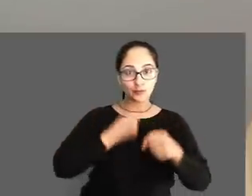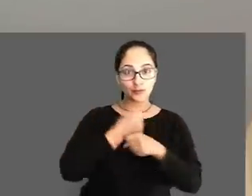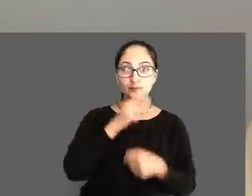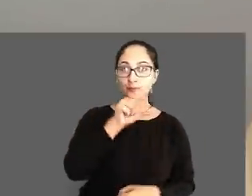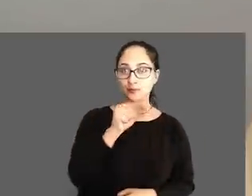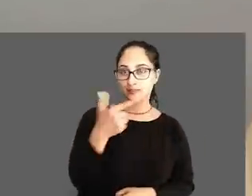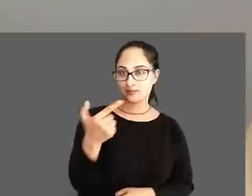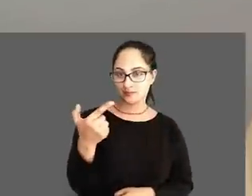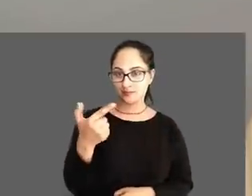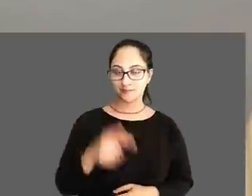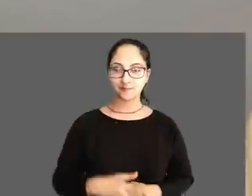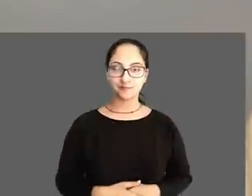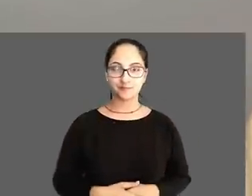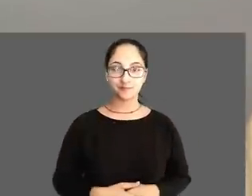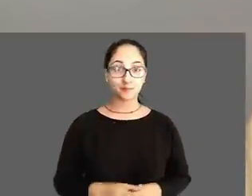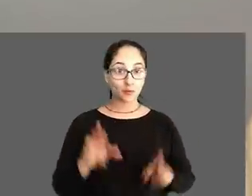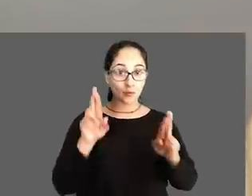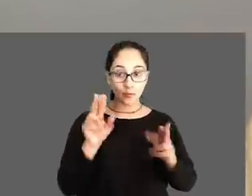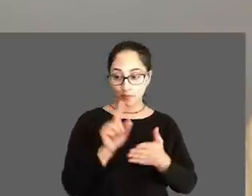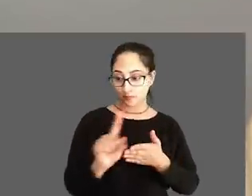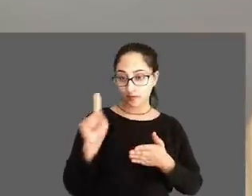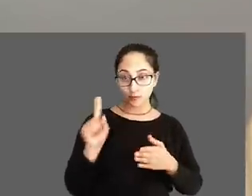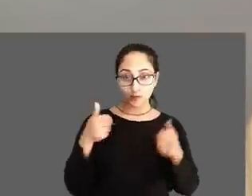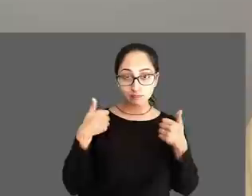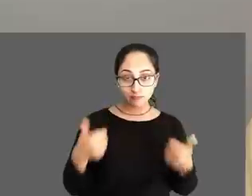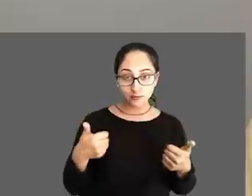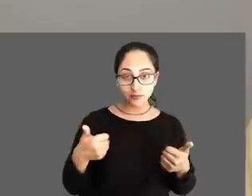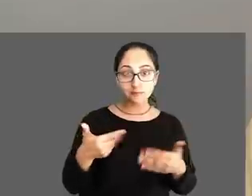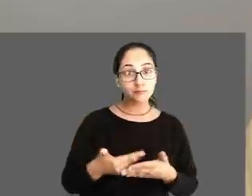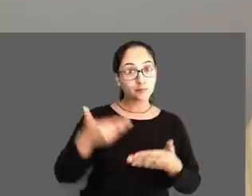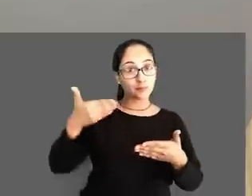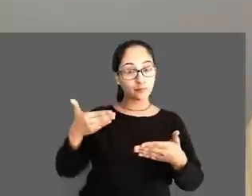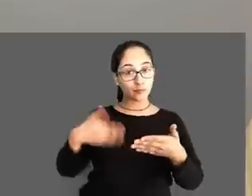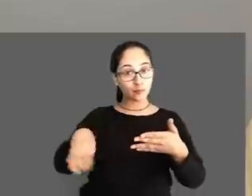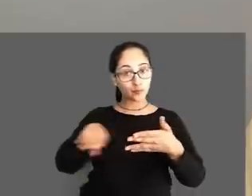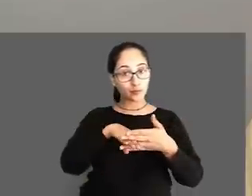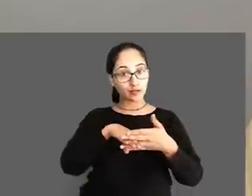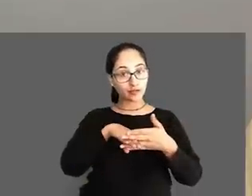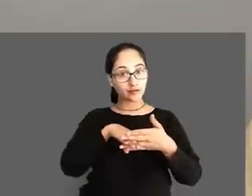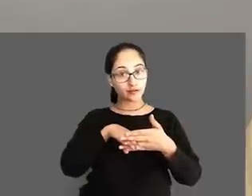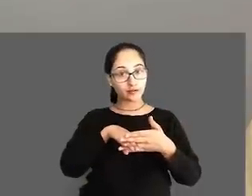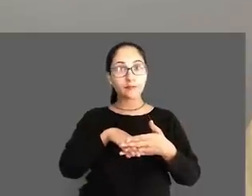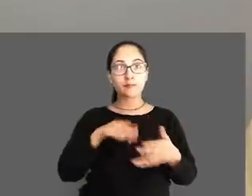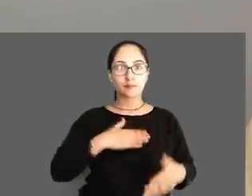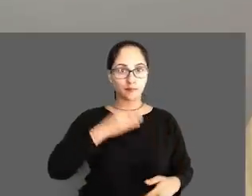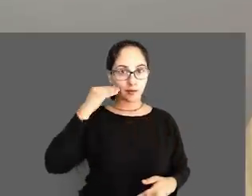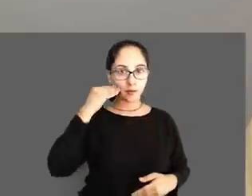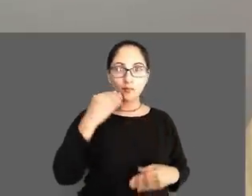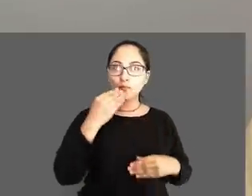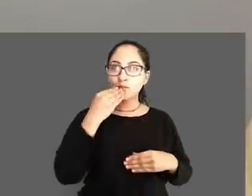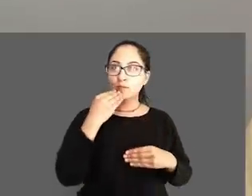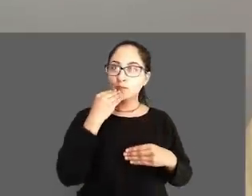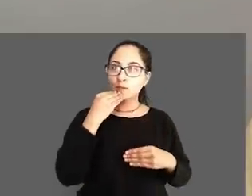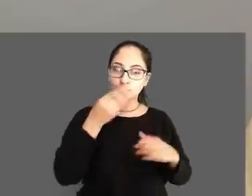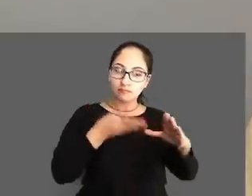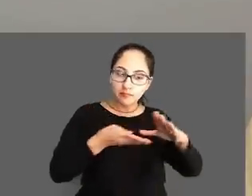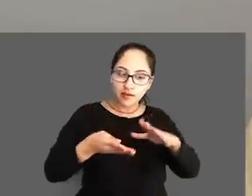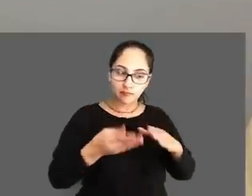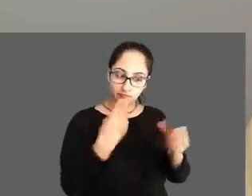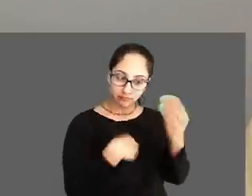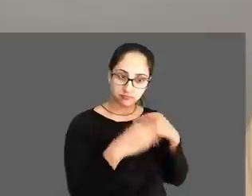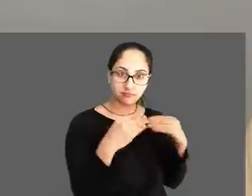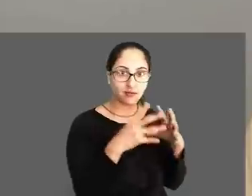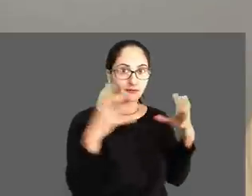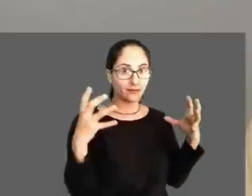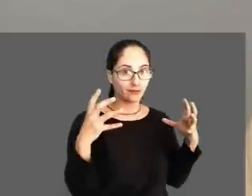2021. I hope you had a good week and a chance to take a break over the new year. We baked a lot and ate a lot of those baked